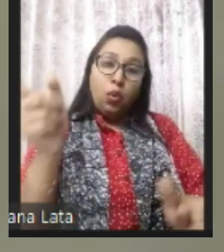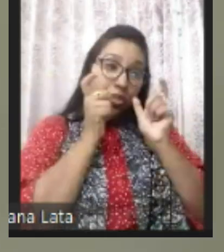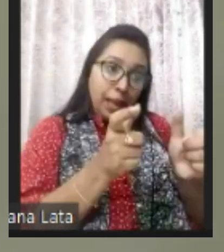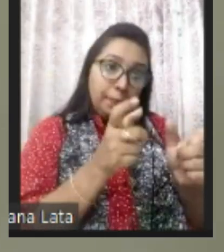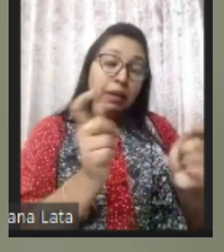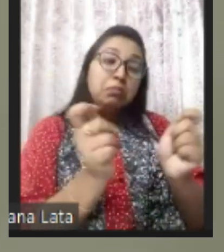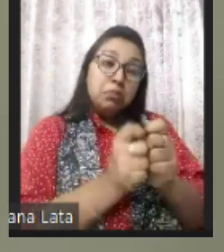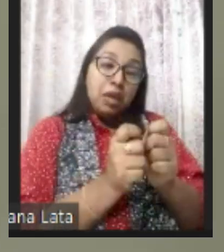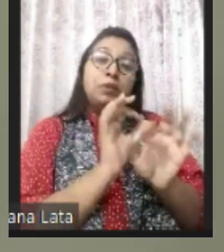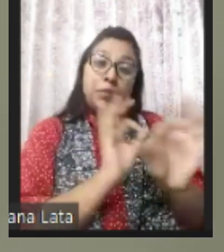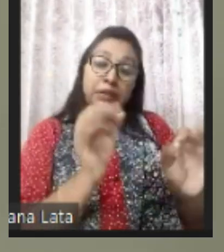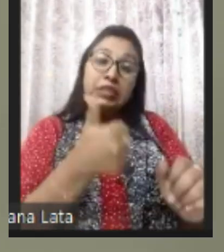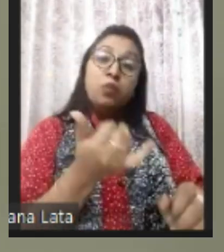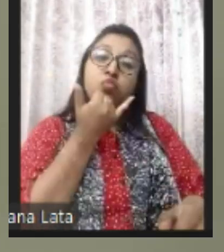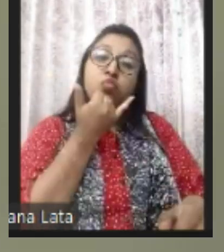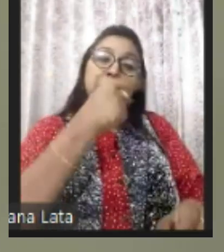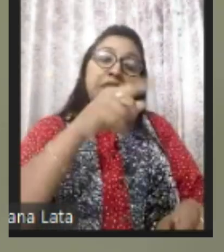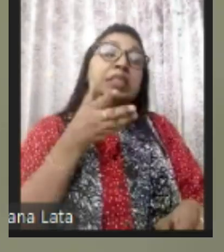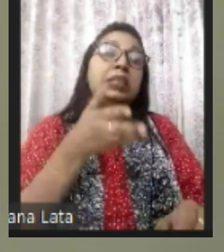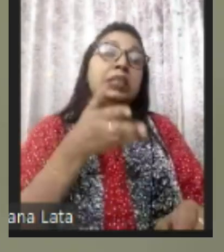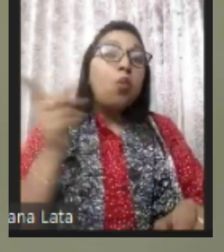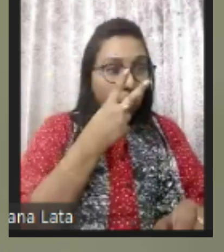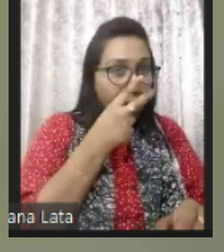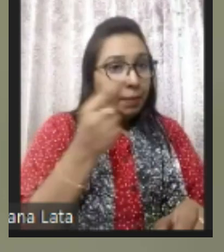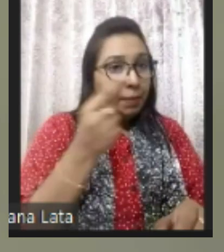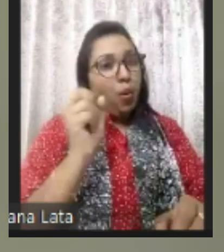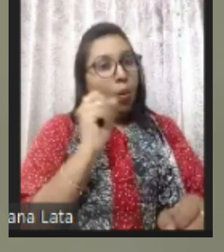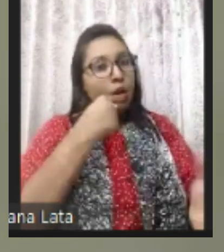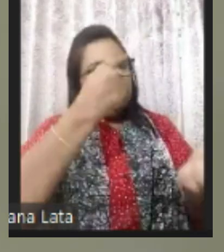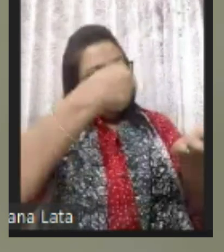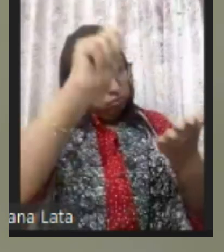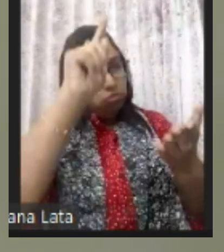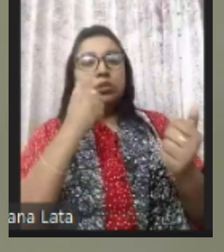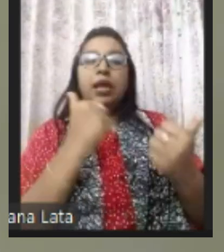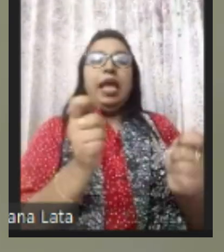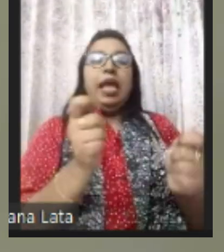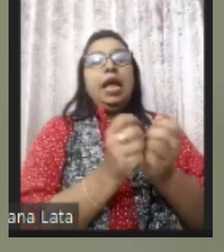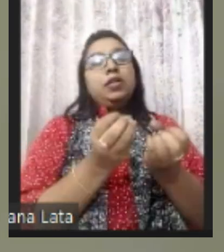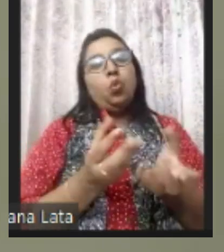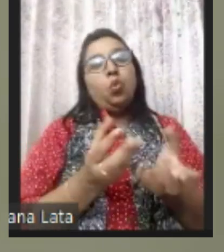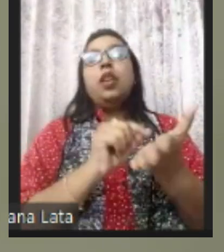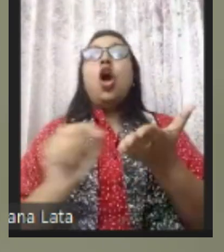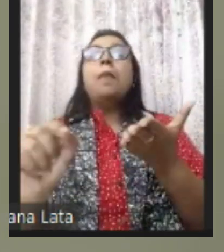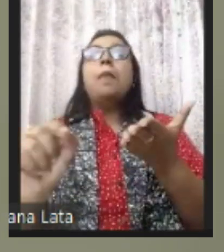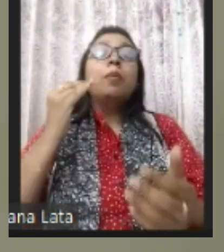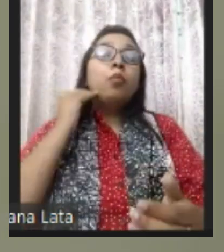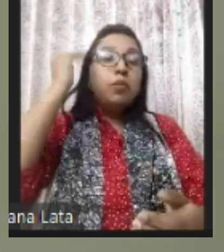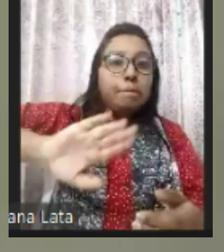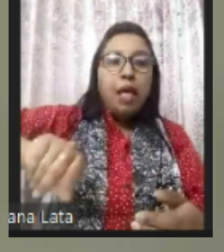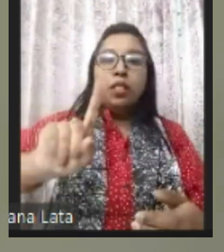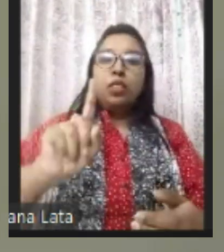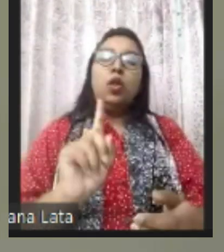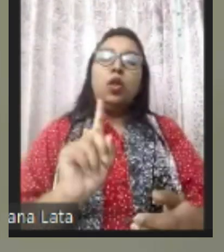seriously. Before I go into the second keynote speech, I think our chief guest and our